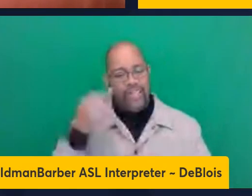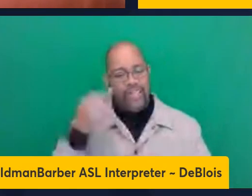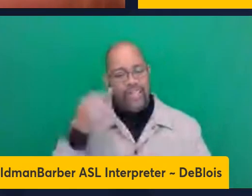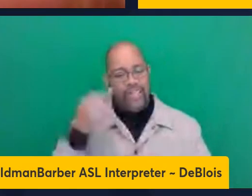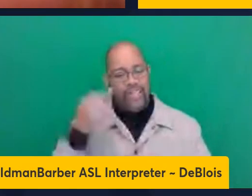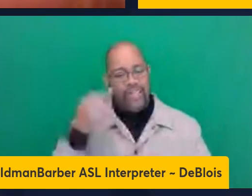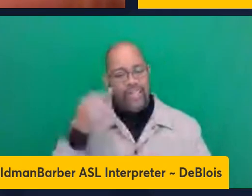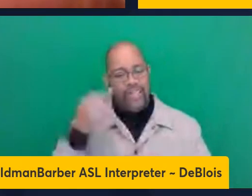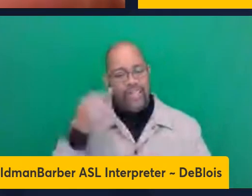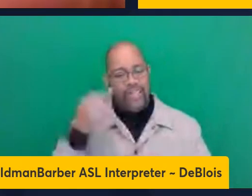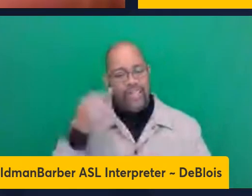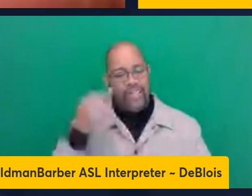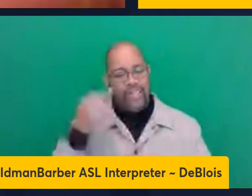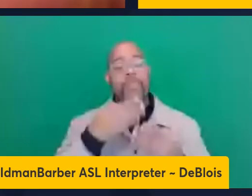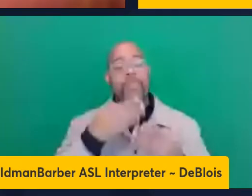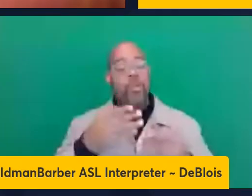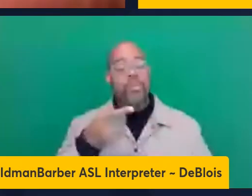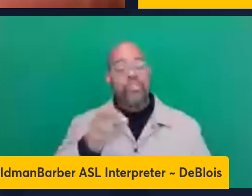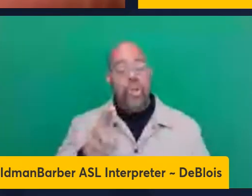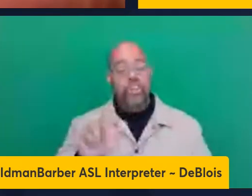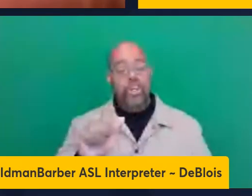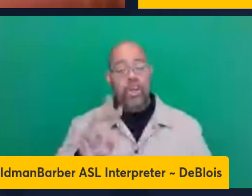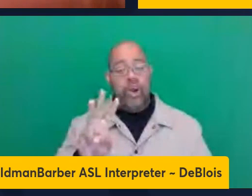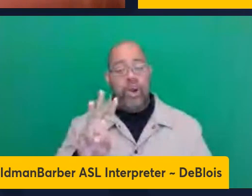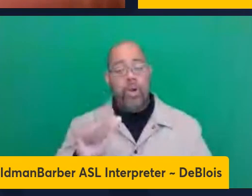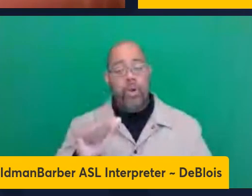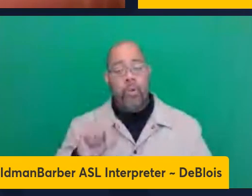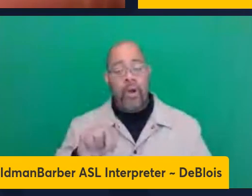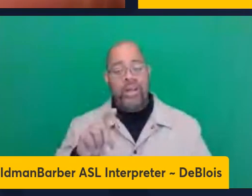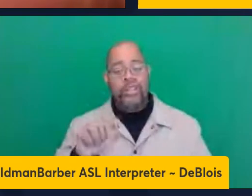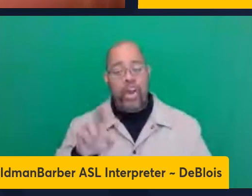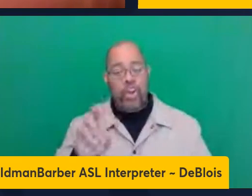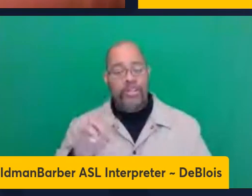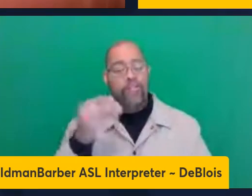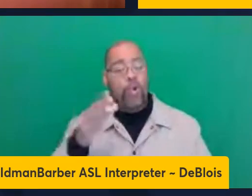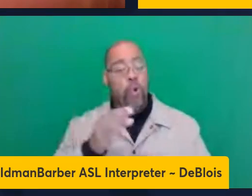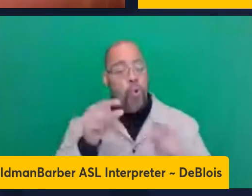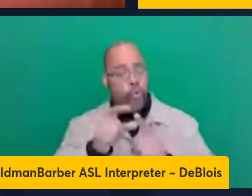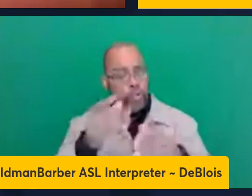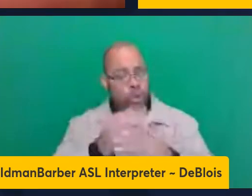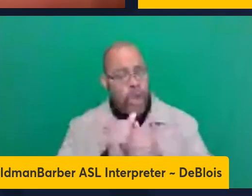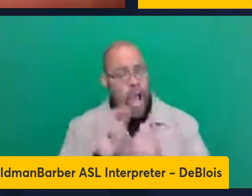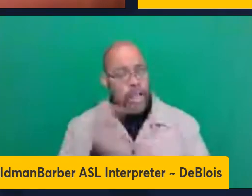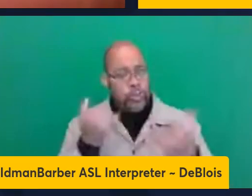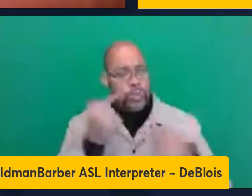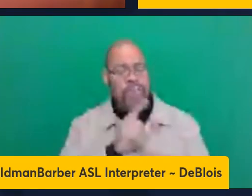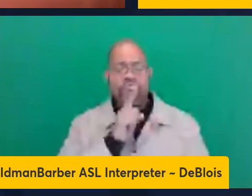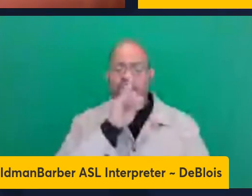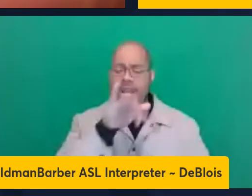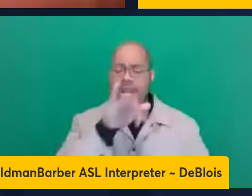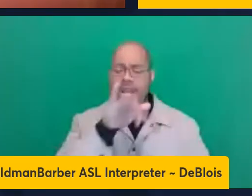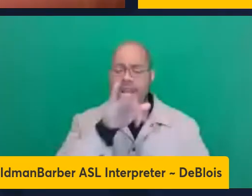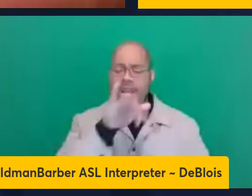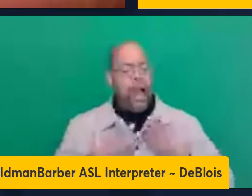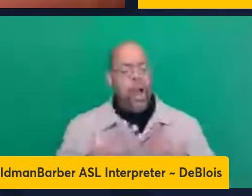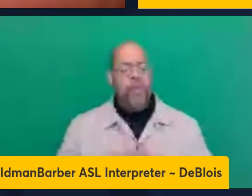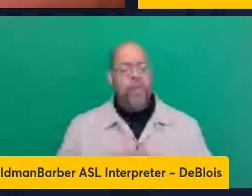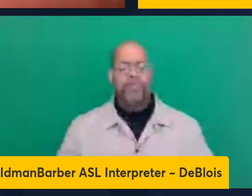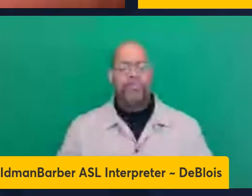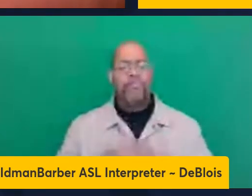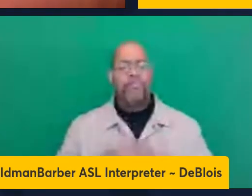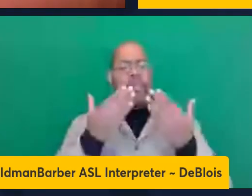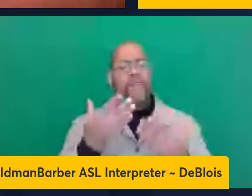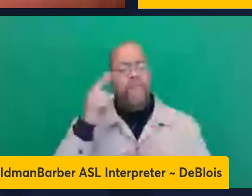up. Really thank you, Dr. Gordon Awandare, for the words that you shared with us today. Was very, very inspiring. Thank you for